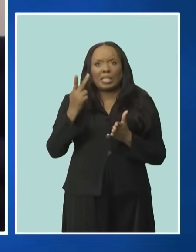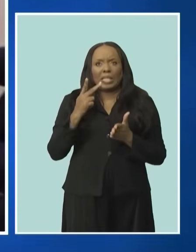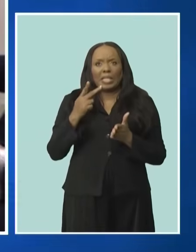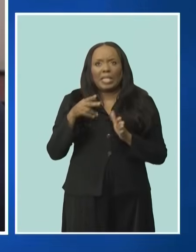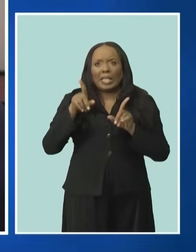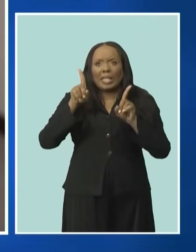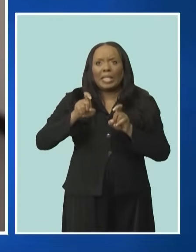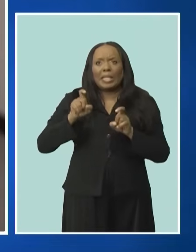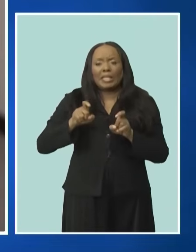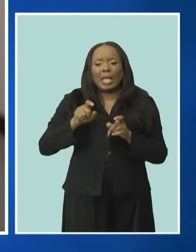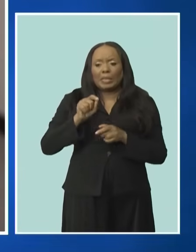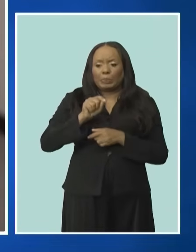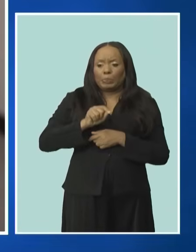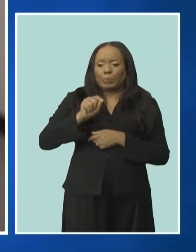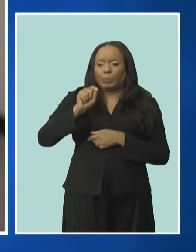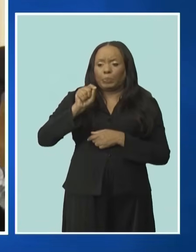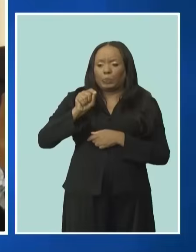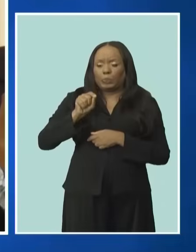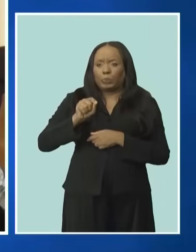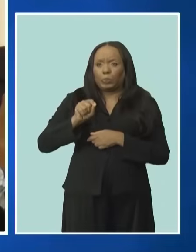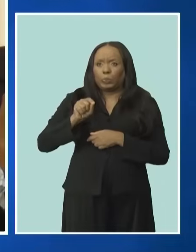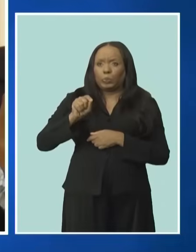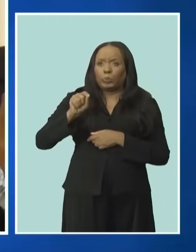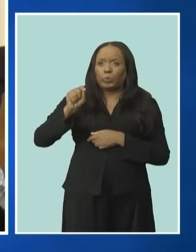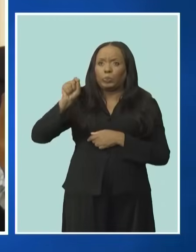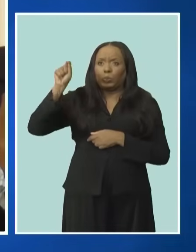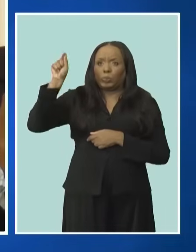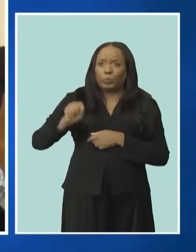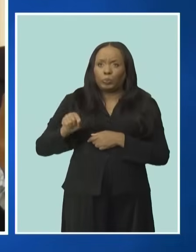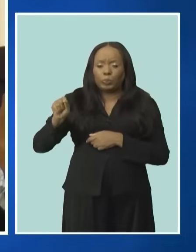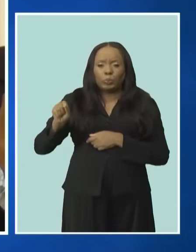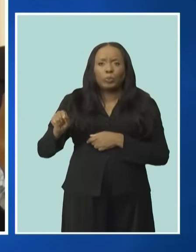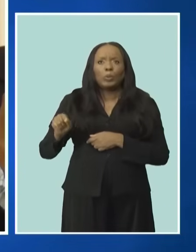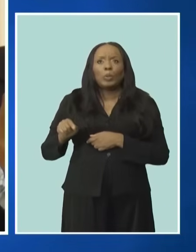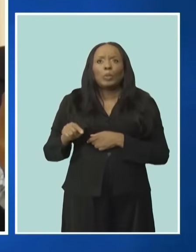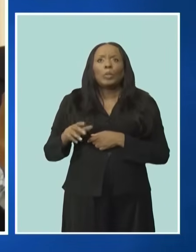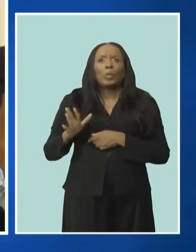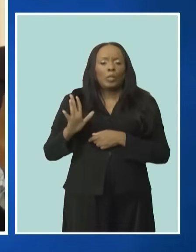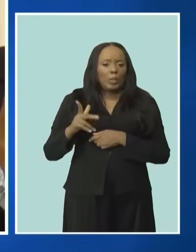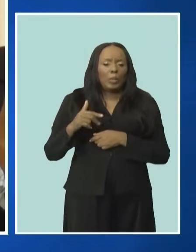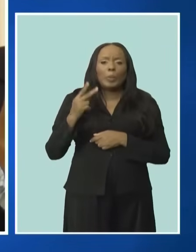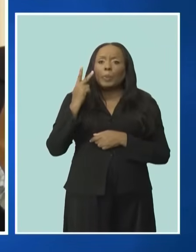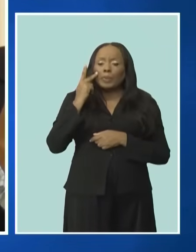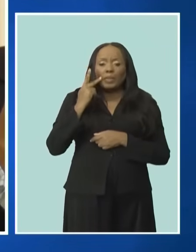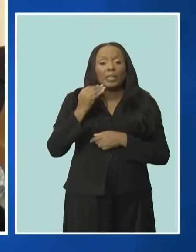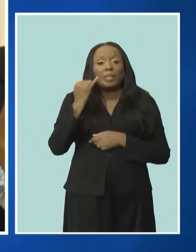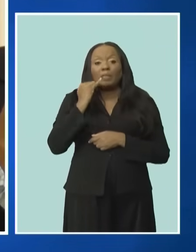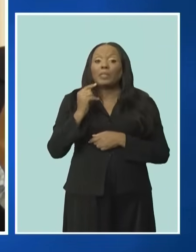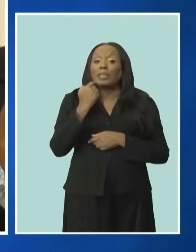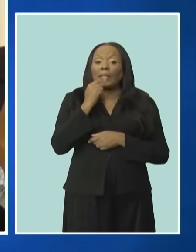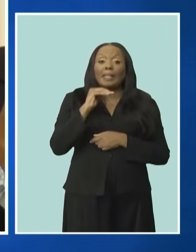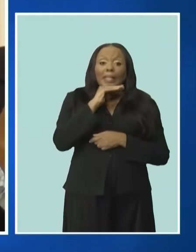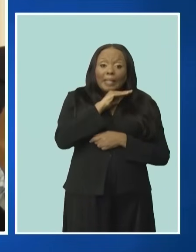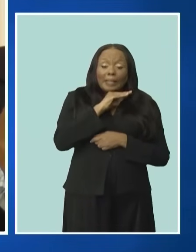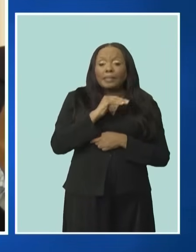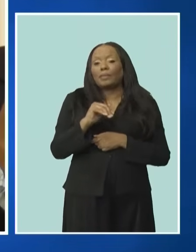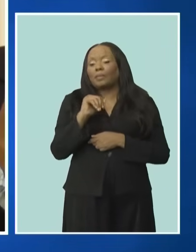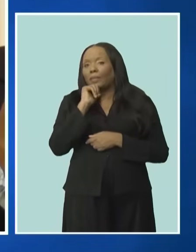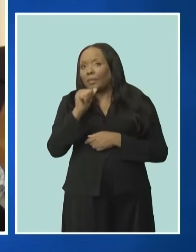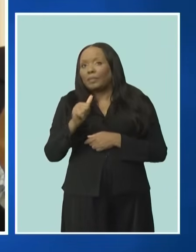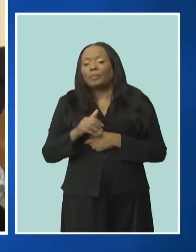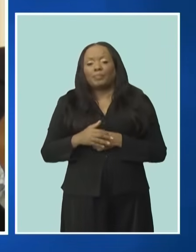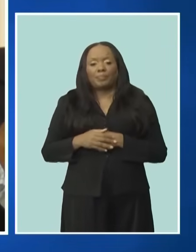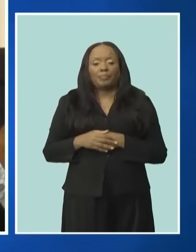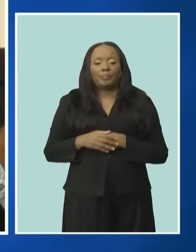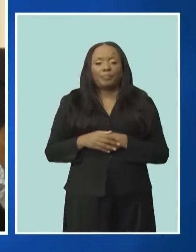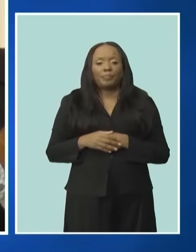testing, therefore, is a fancy set of words effectively for what? A lie detector test? A lie detector test. And therefore, it will